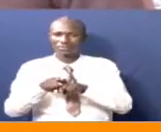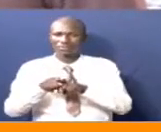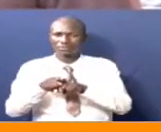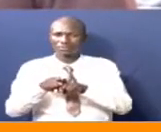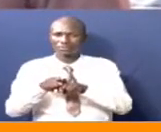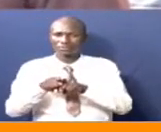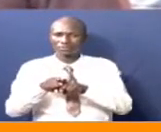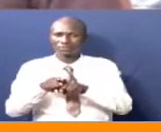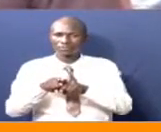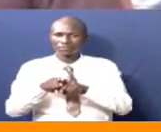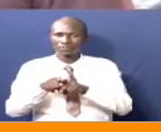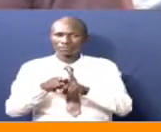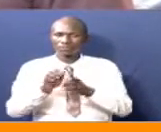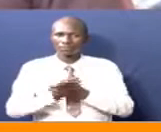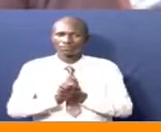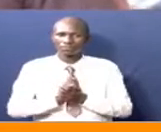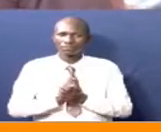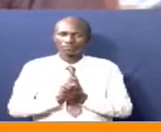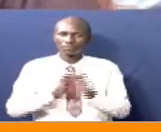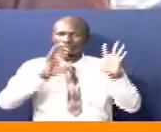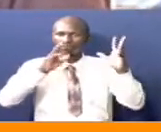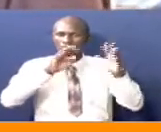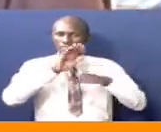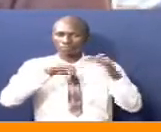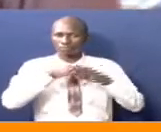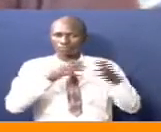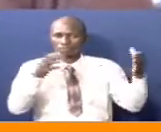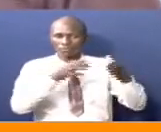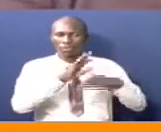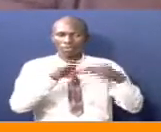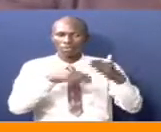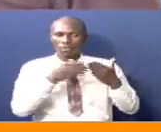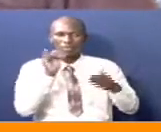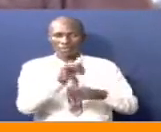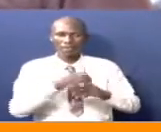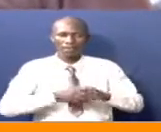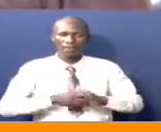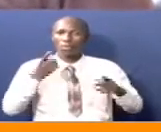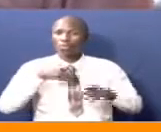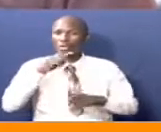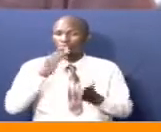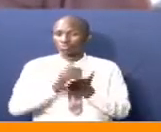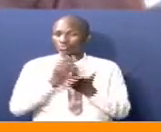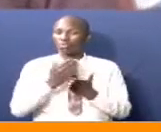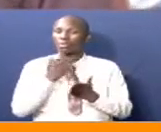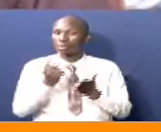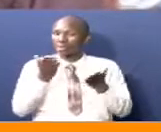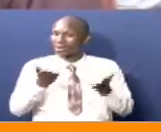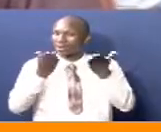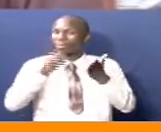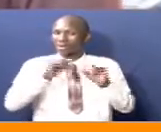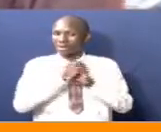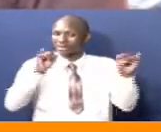is already open defecation-free, and congratulations to this amazing county for that, we actually went up the